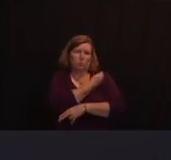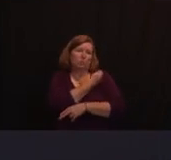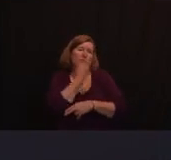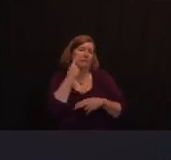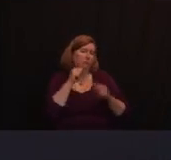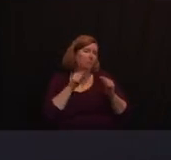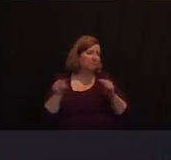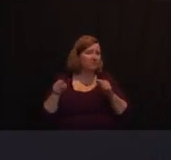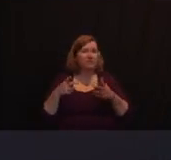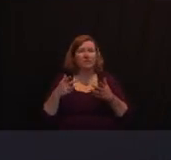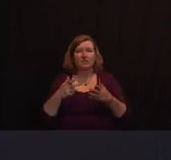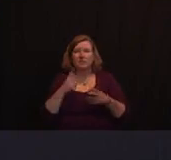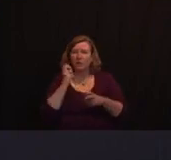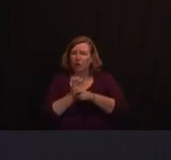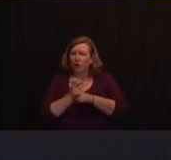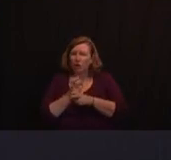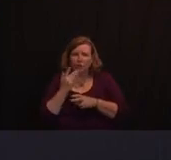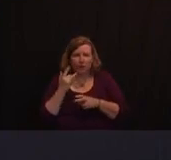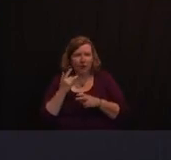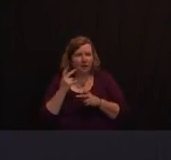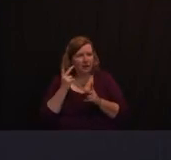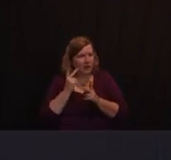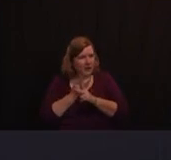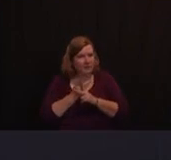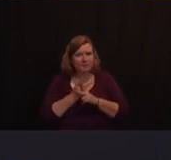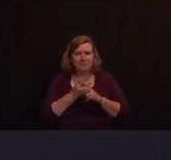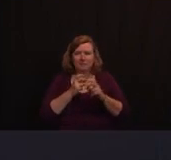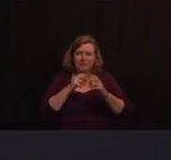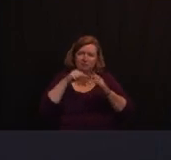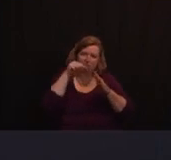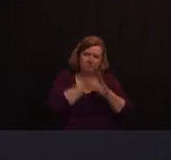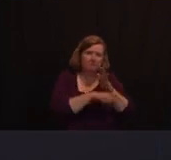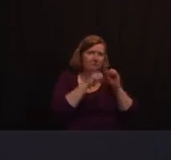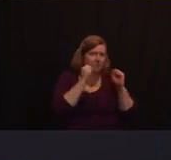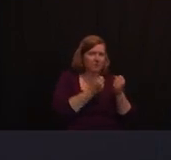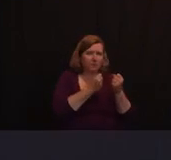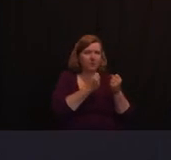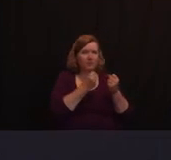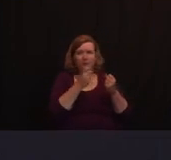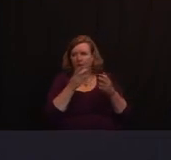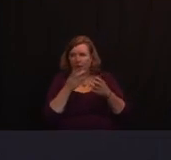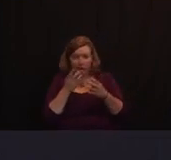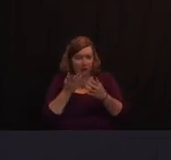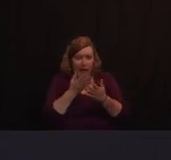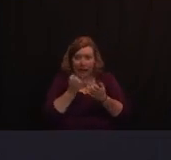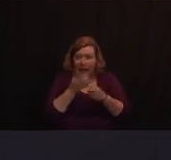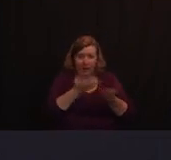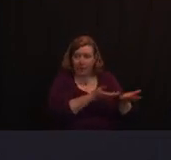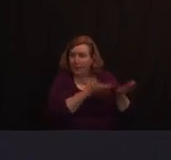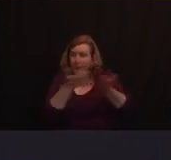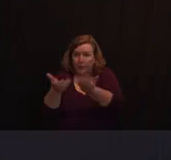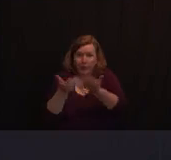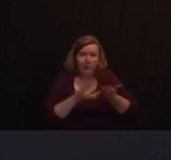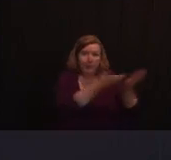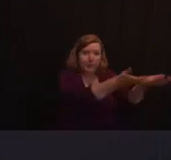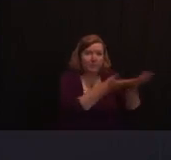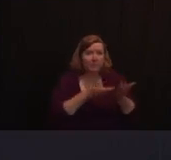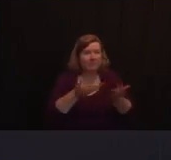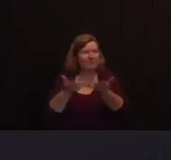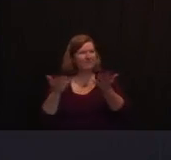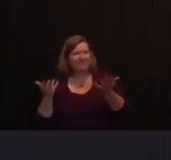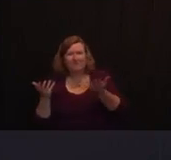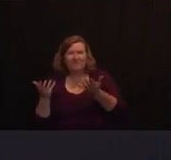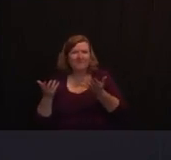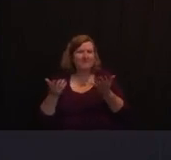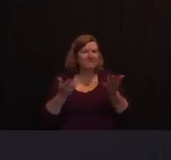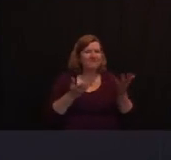storage, 2 appointments is really hard with some of these hard-to-reach vulnerable populations. So God